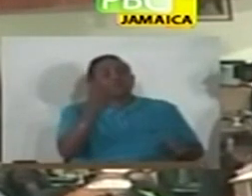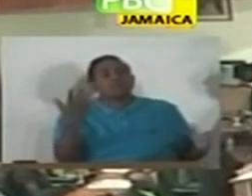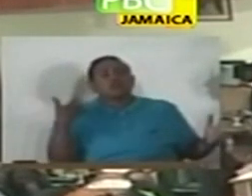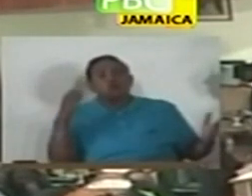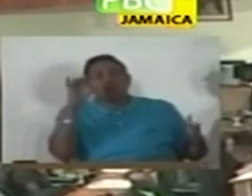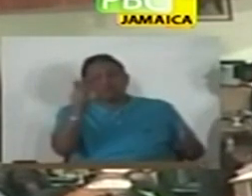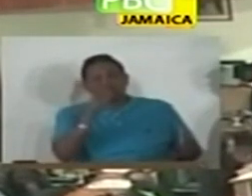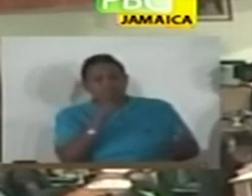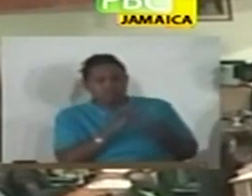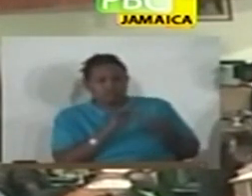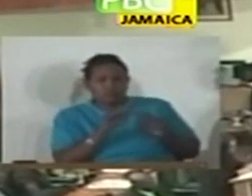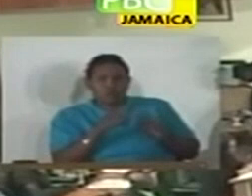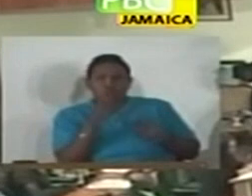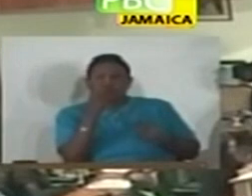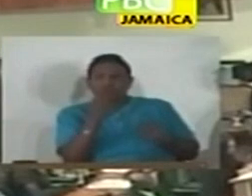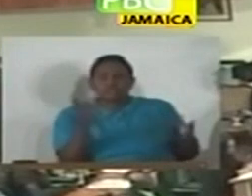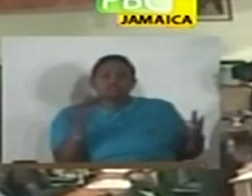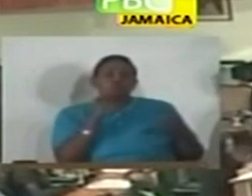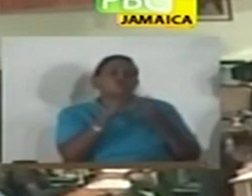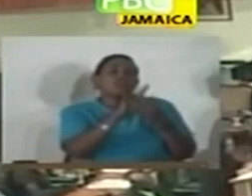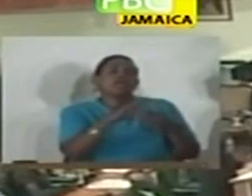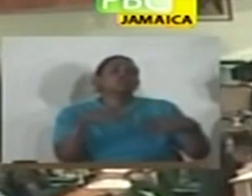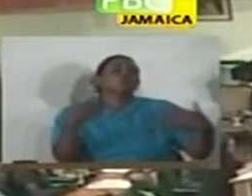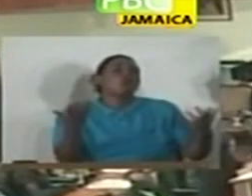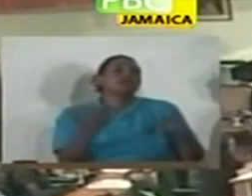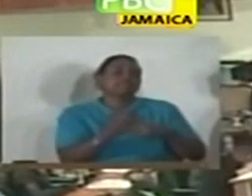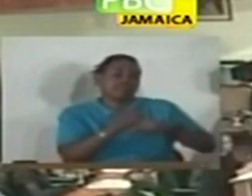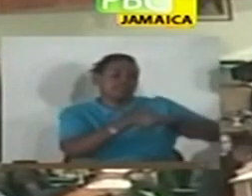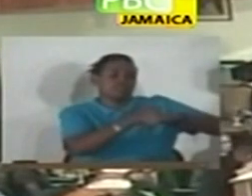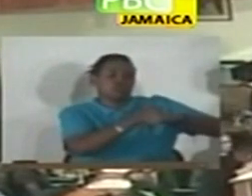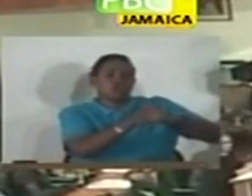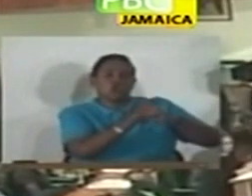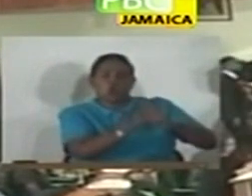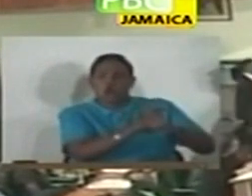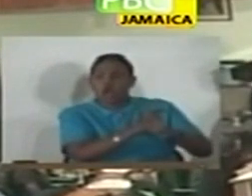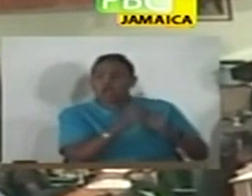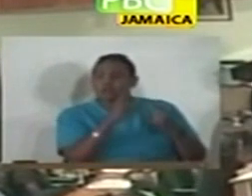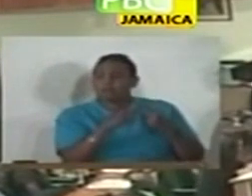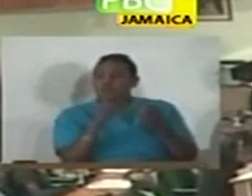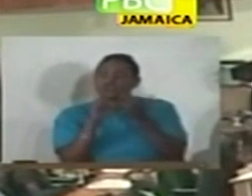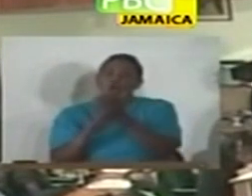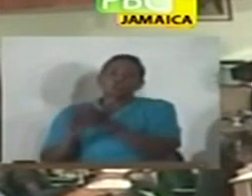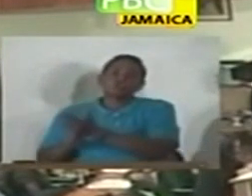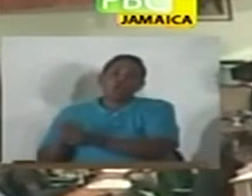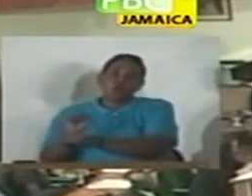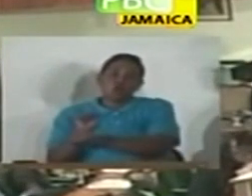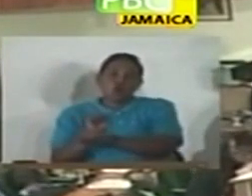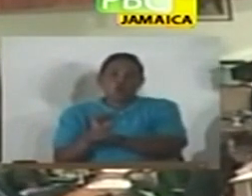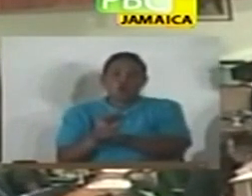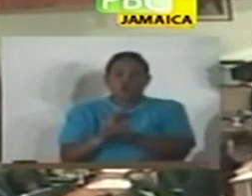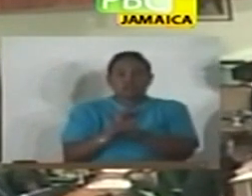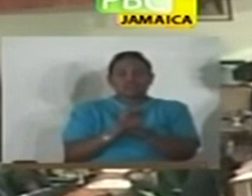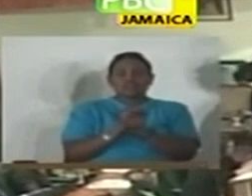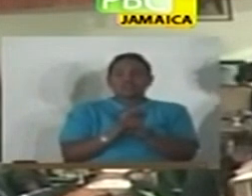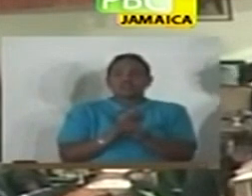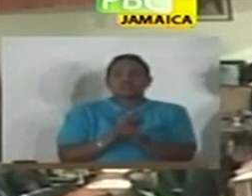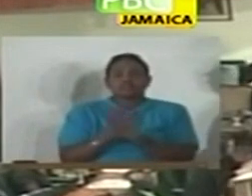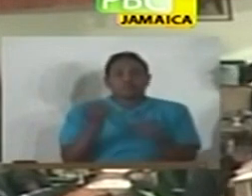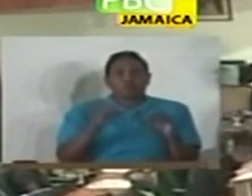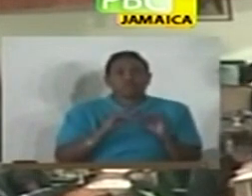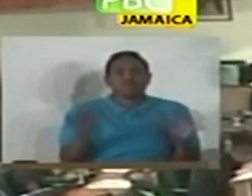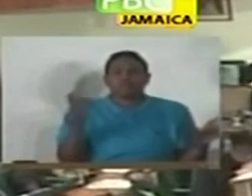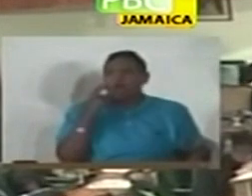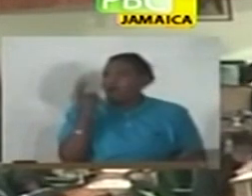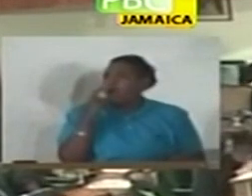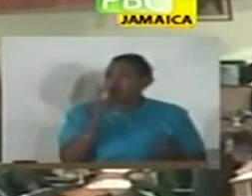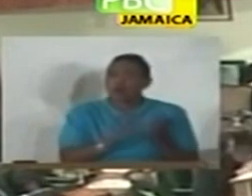House. These matters which relate to security guards and contract work. It has dominated the public